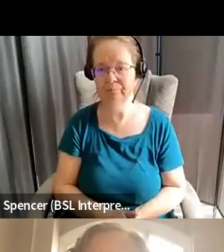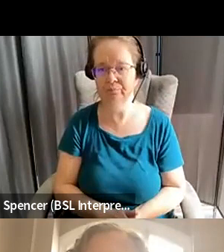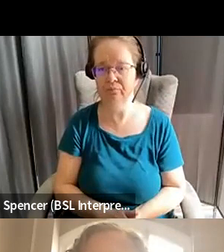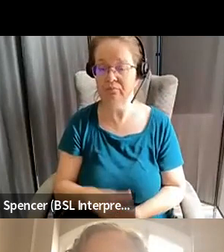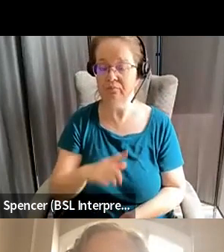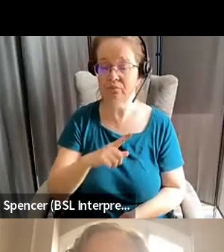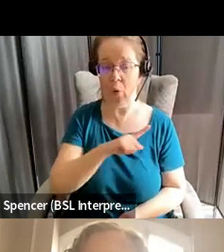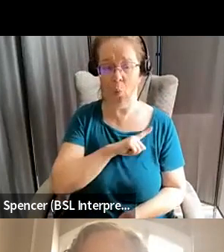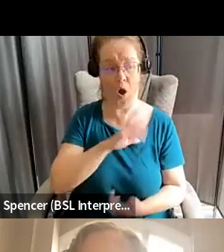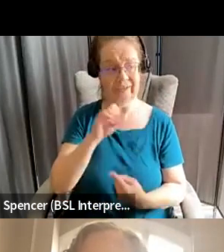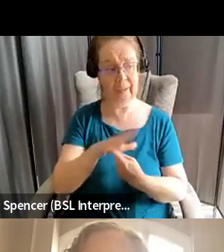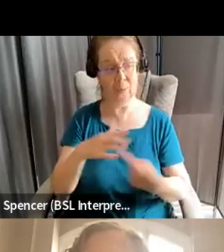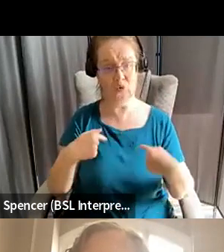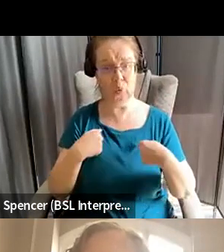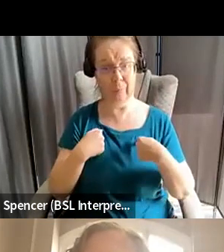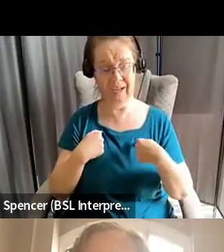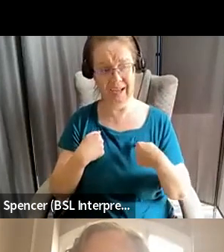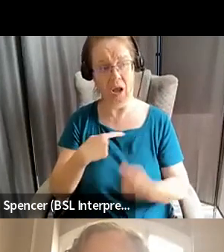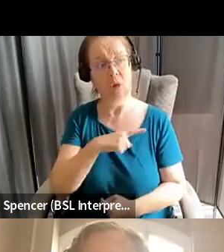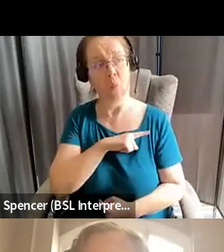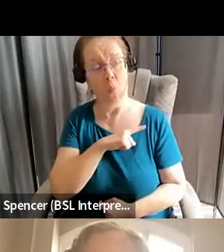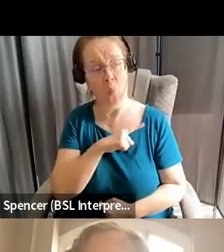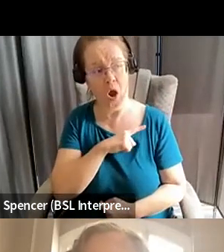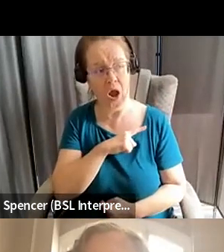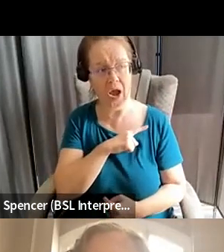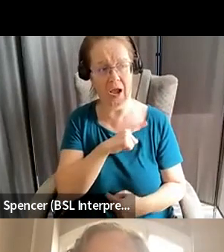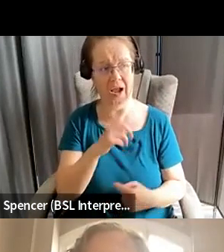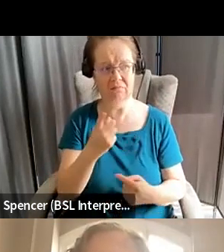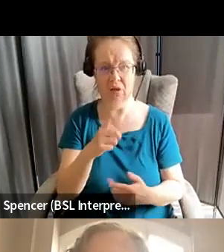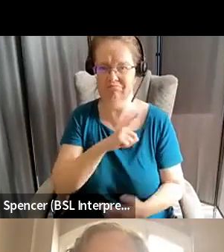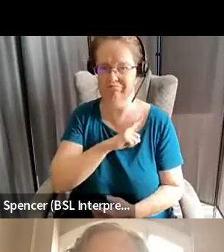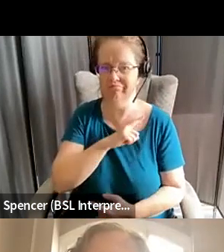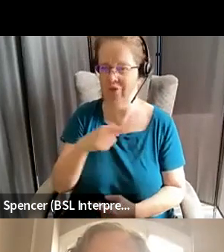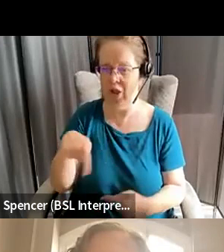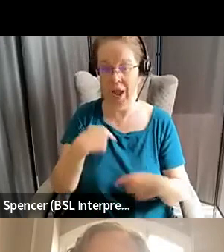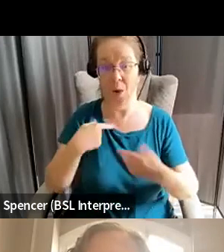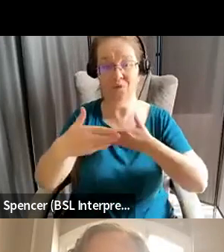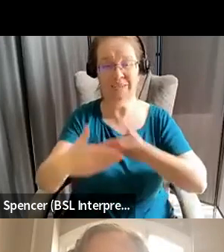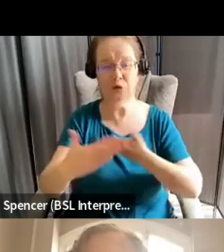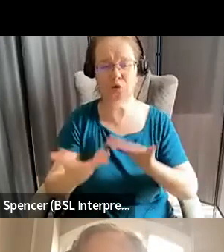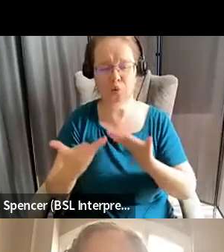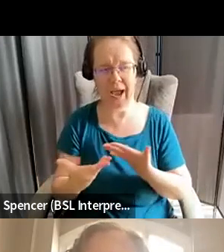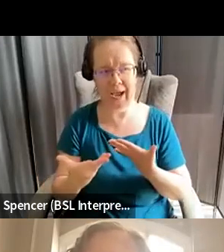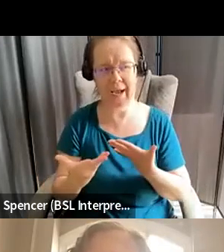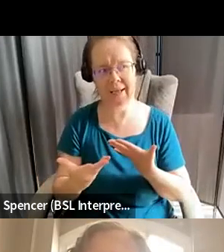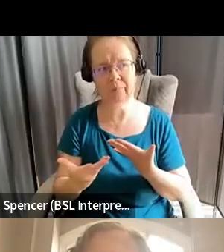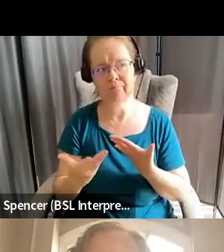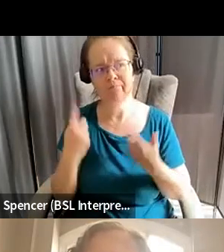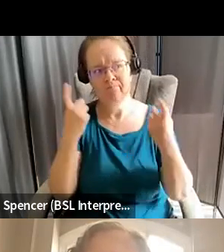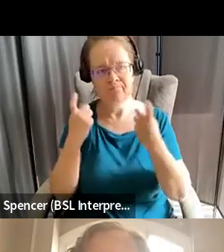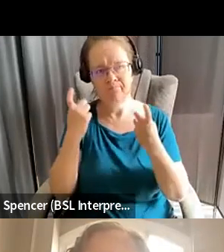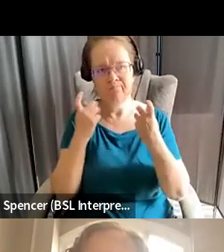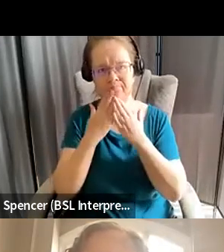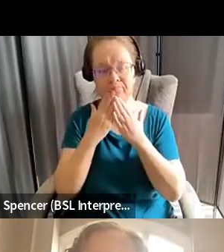Why it's so important to me? Again, I think it's precisely for the purpose of our session today. Often